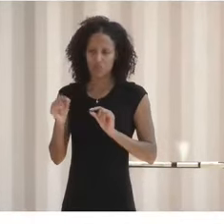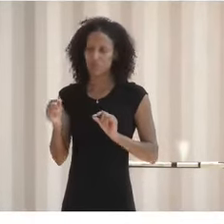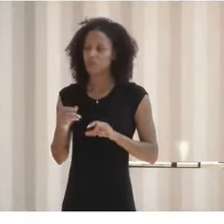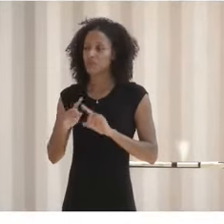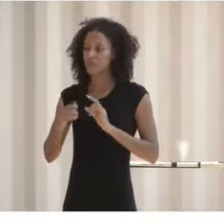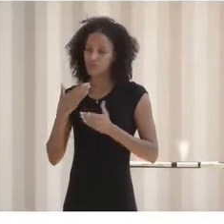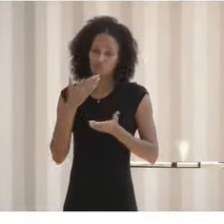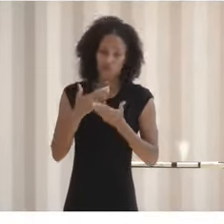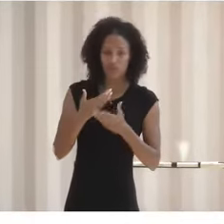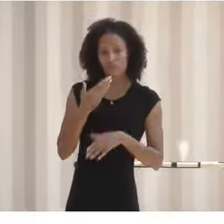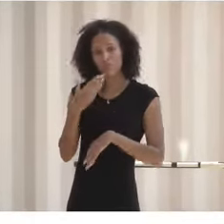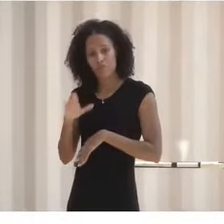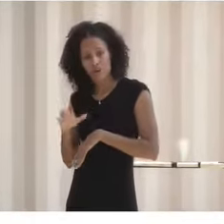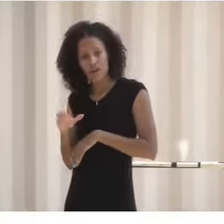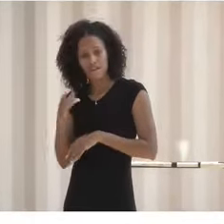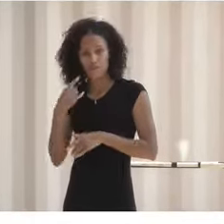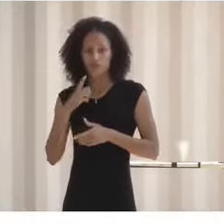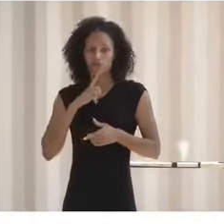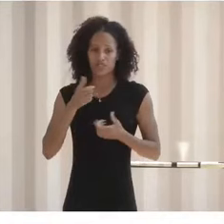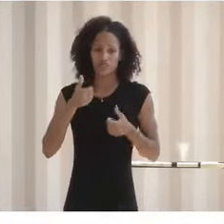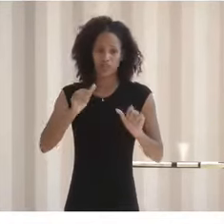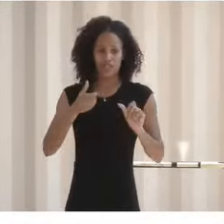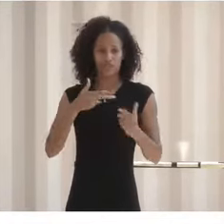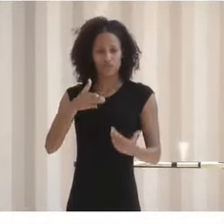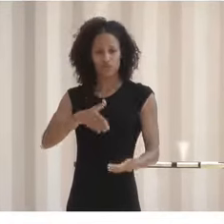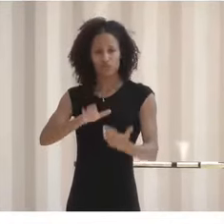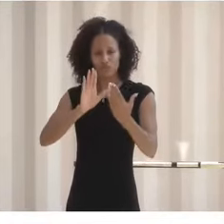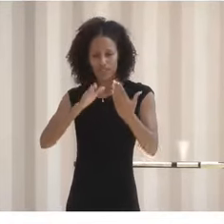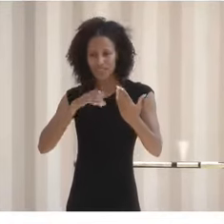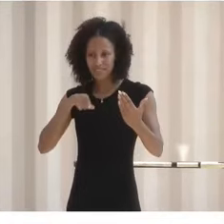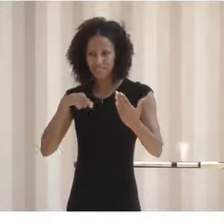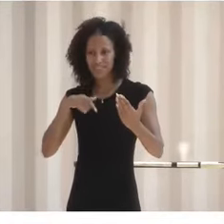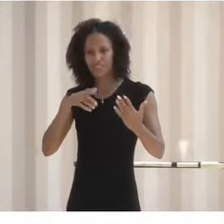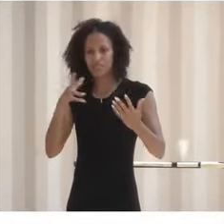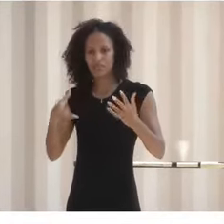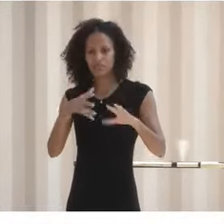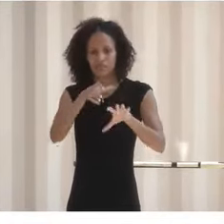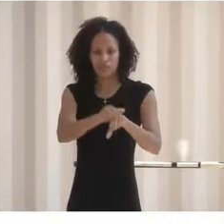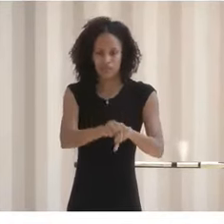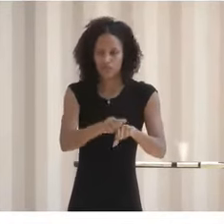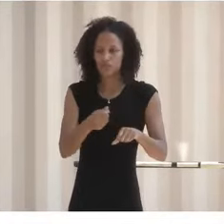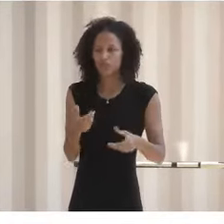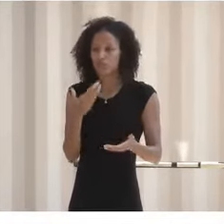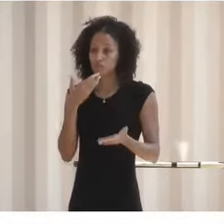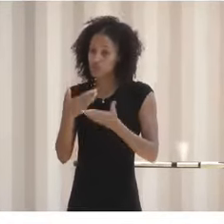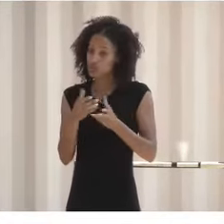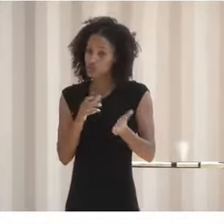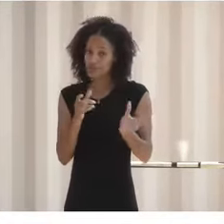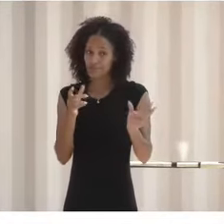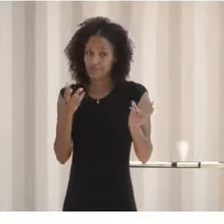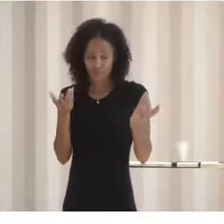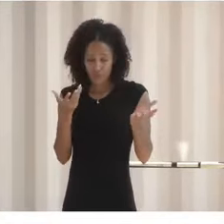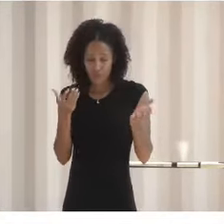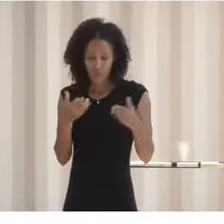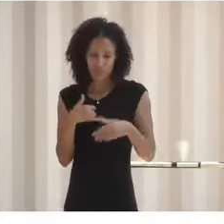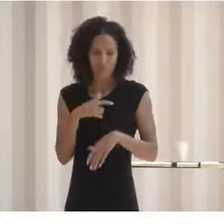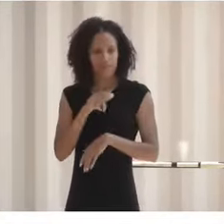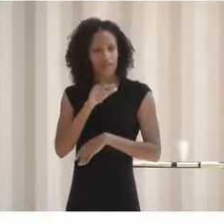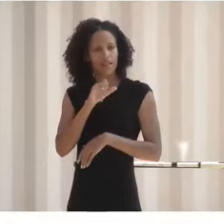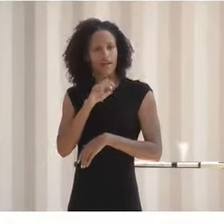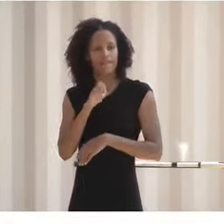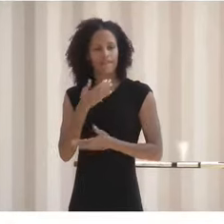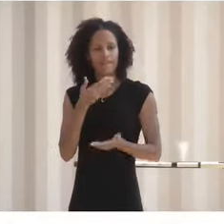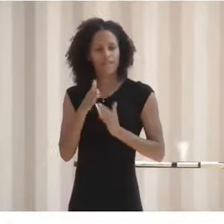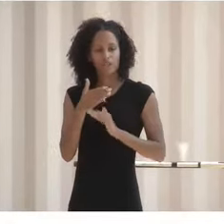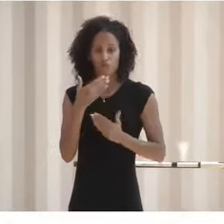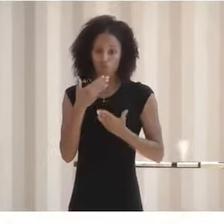news and bad news in terms of trying to address this invasion. The good news is that lionfish are really good to eat. So